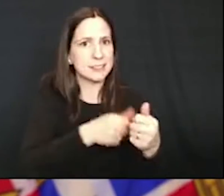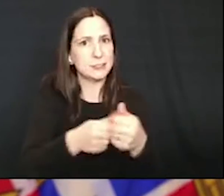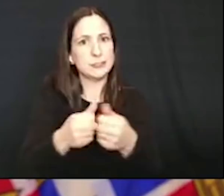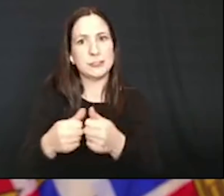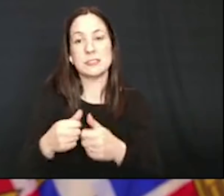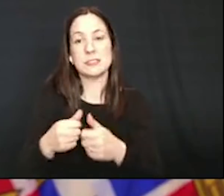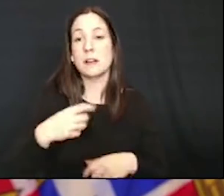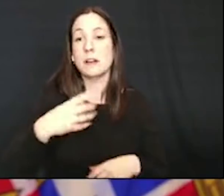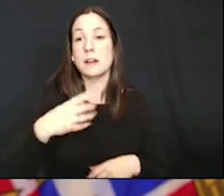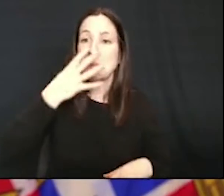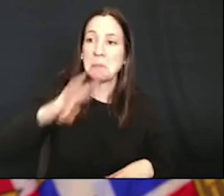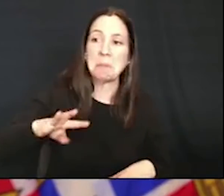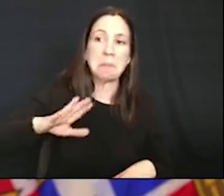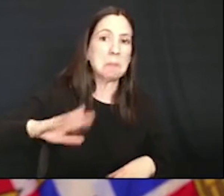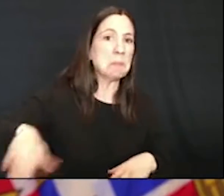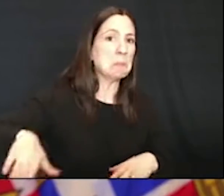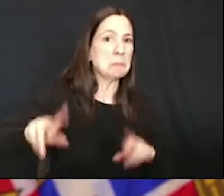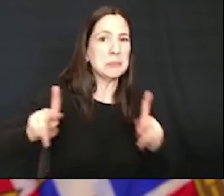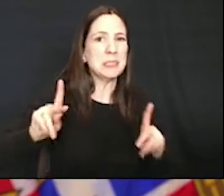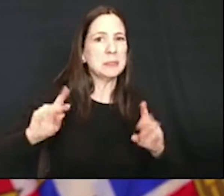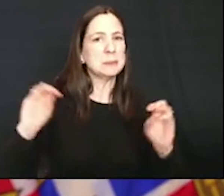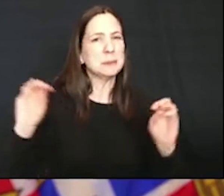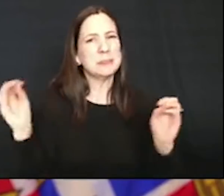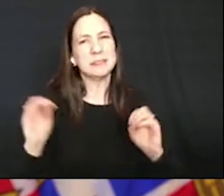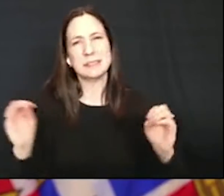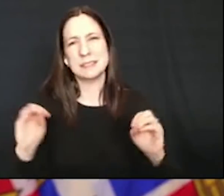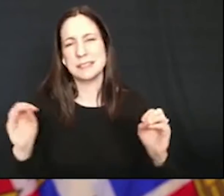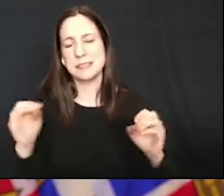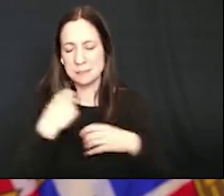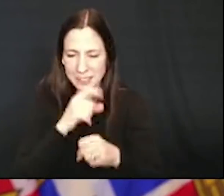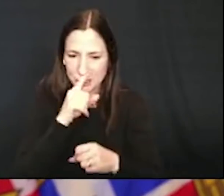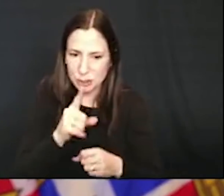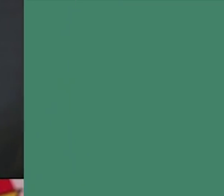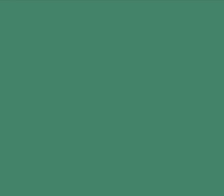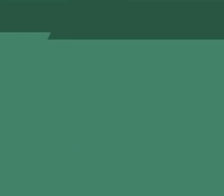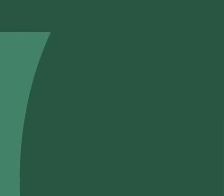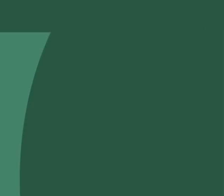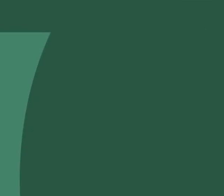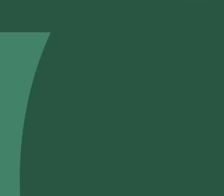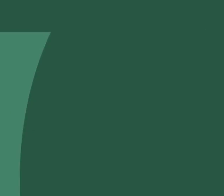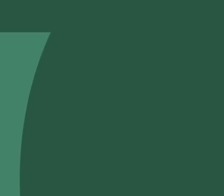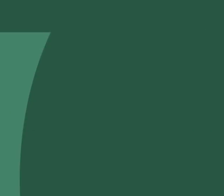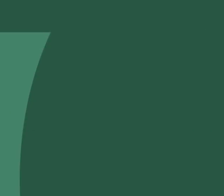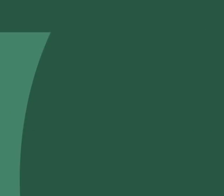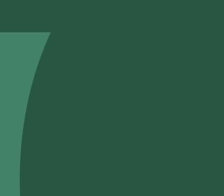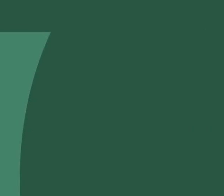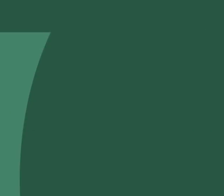and we will be making sure that you get what you need as soon as we can.